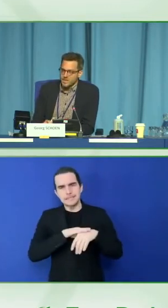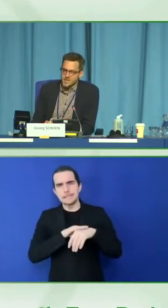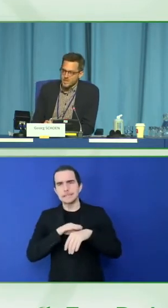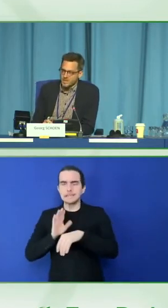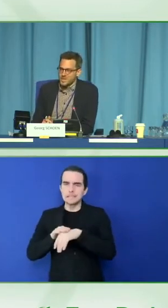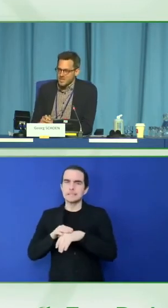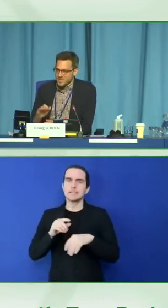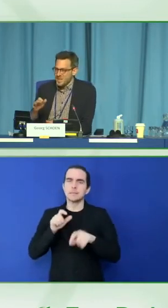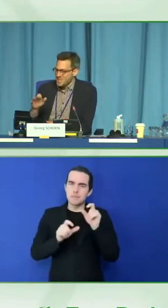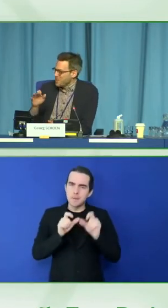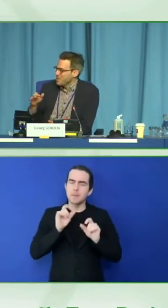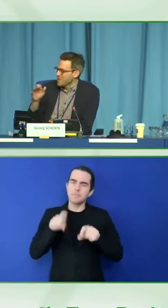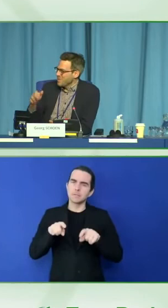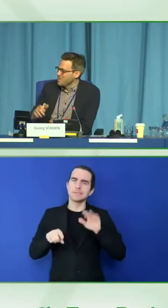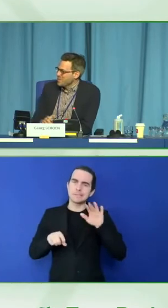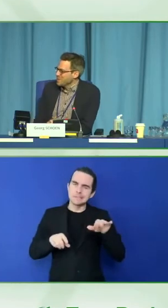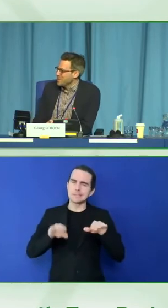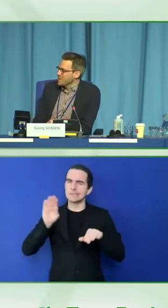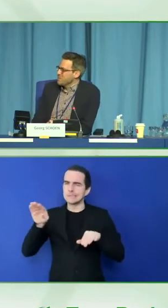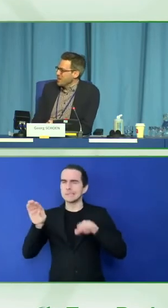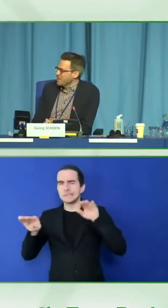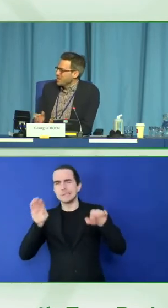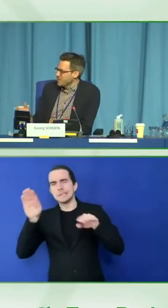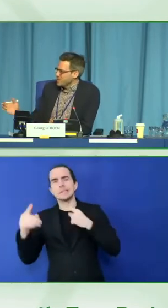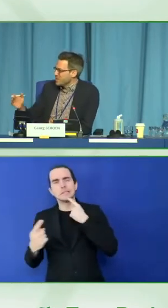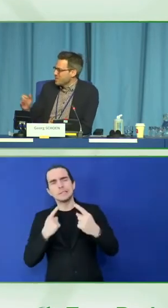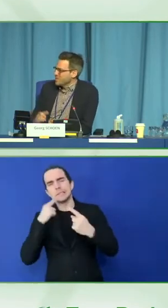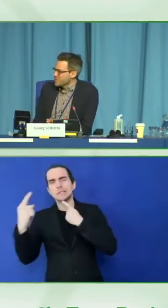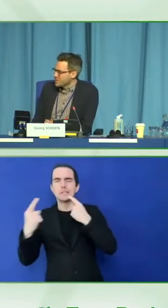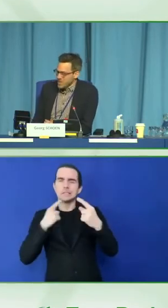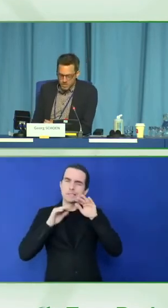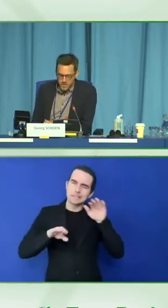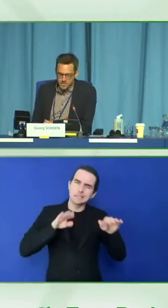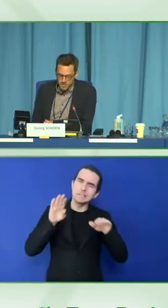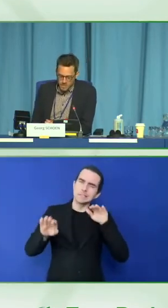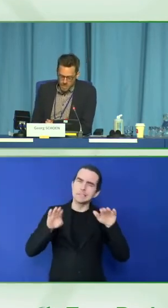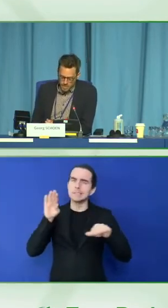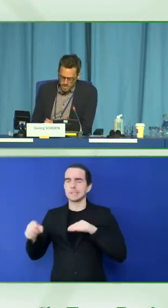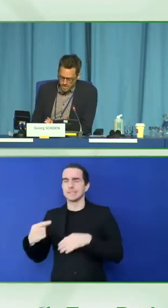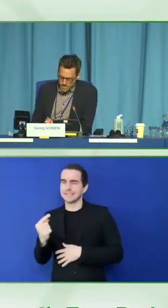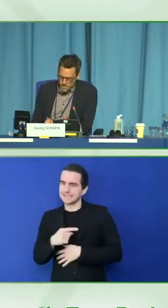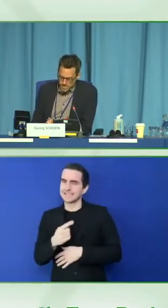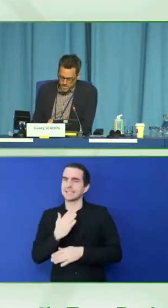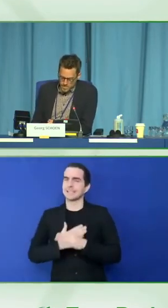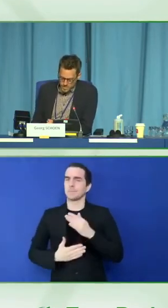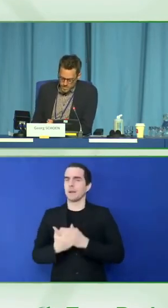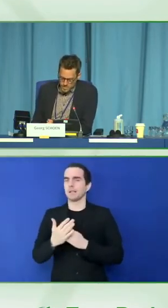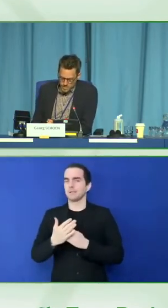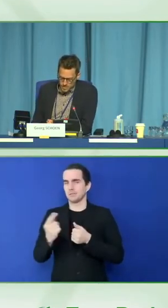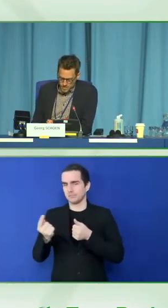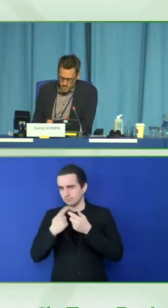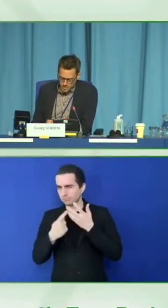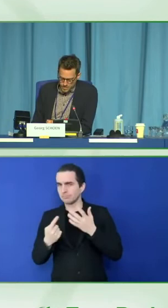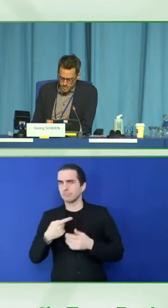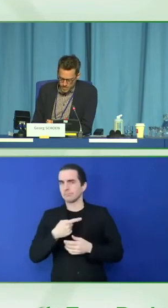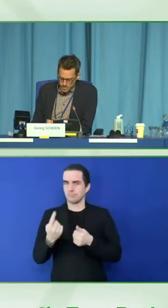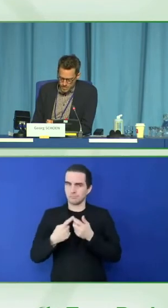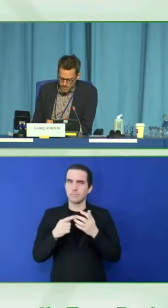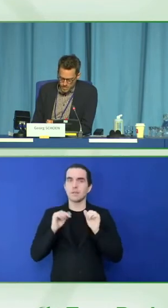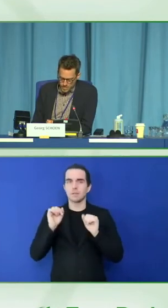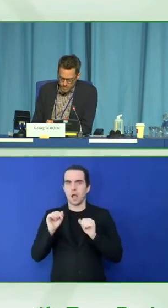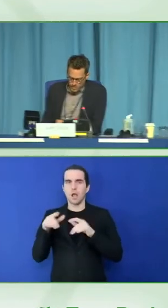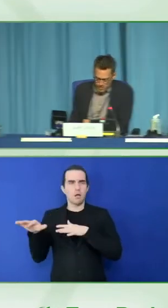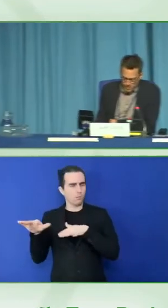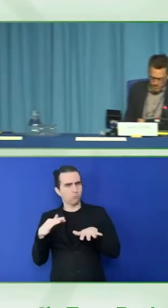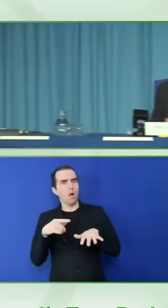Yeah, that's a fantastic topic. I'm happy to expand on that. Christopher wants to jump in. Yeah, this awareness is a